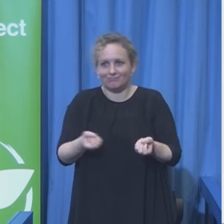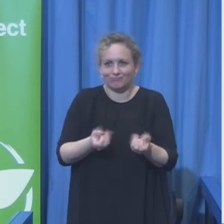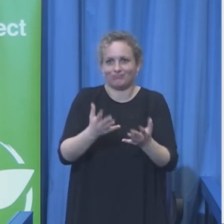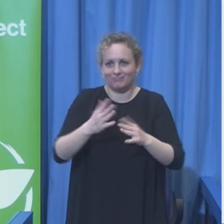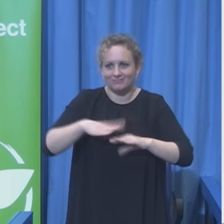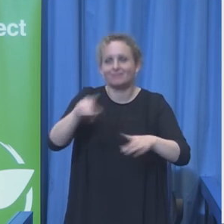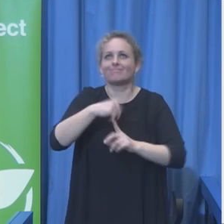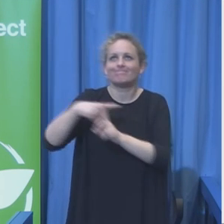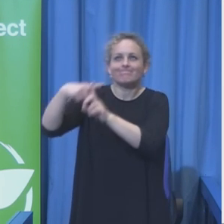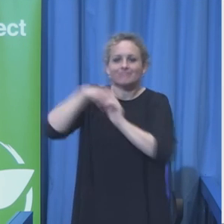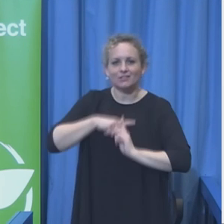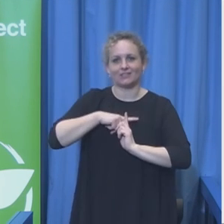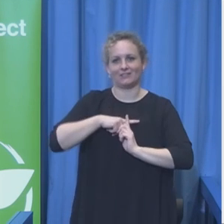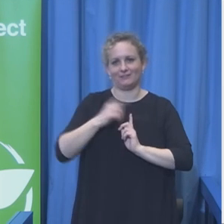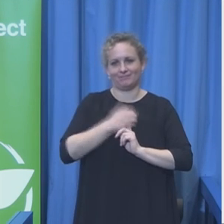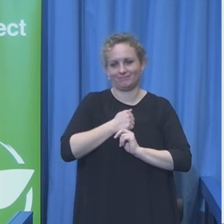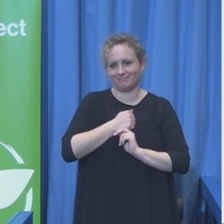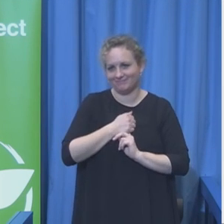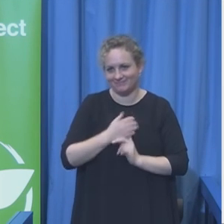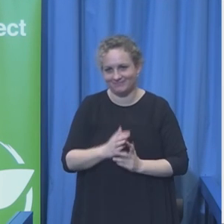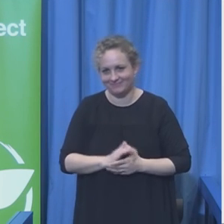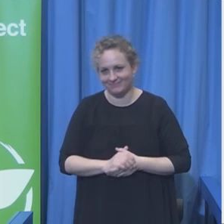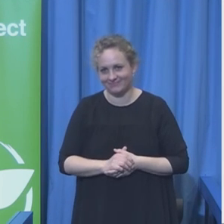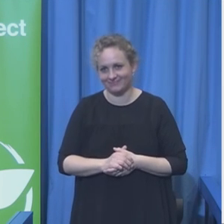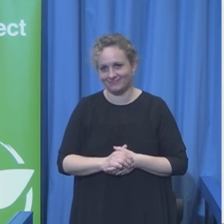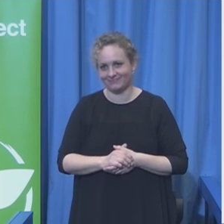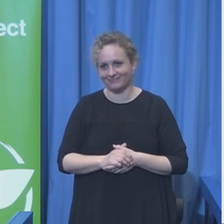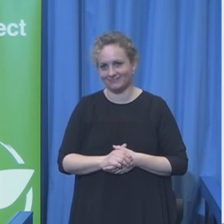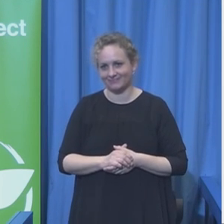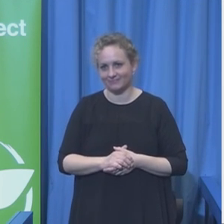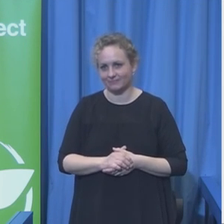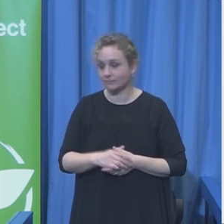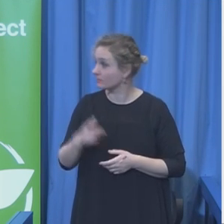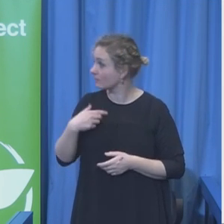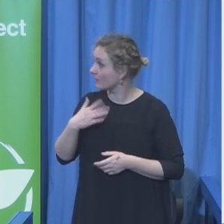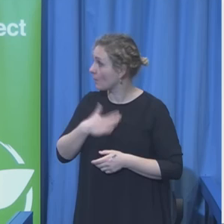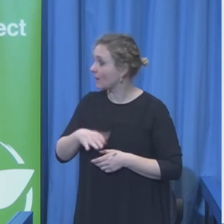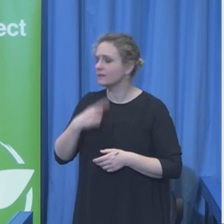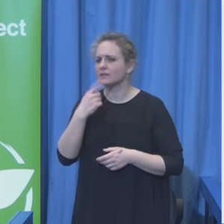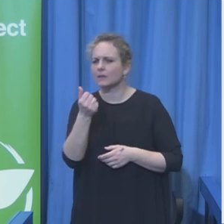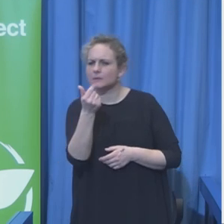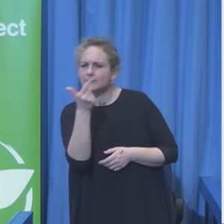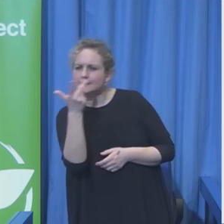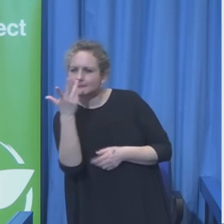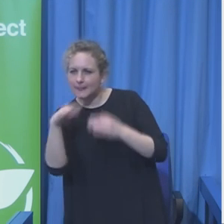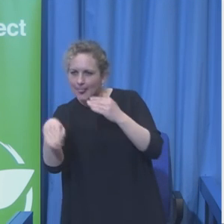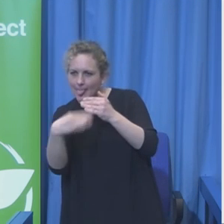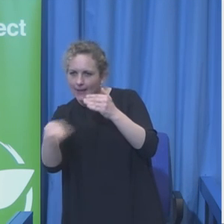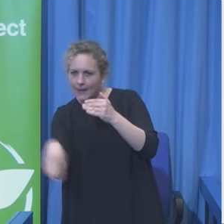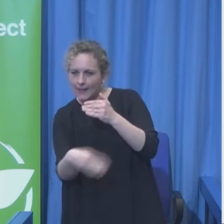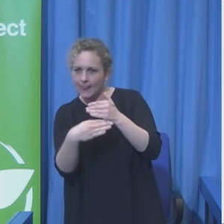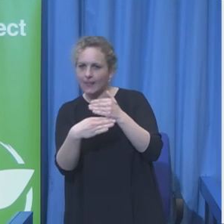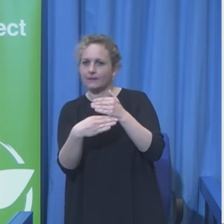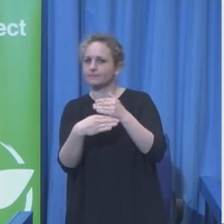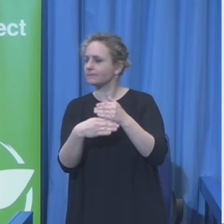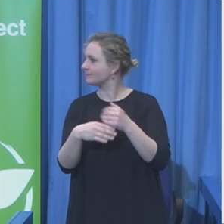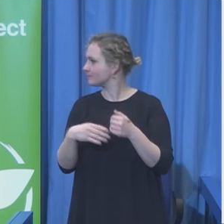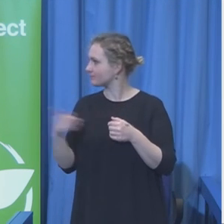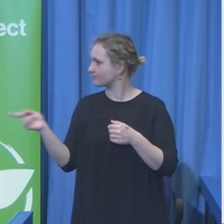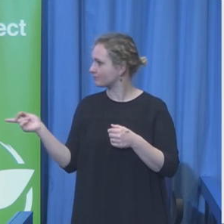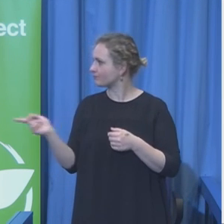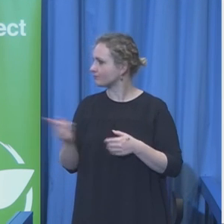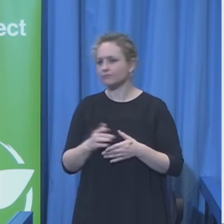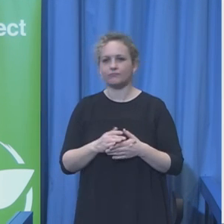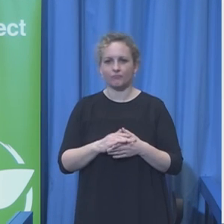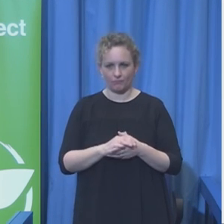I just wanted to mention a few things. One that I was asked to speak on Africa, and the one thing